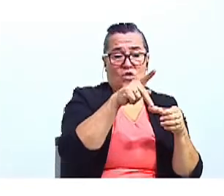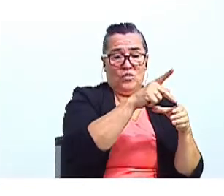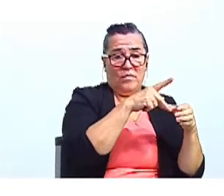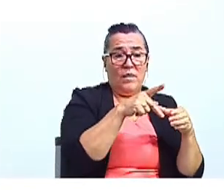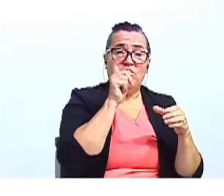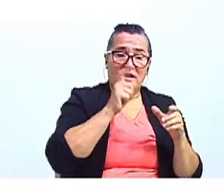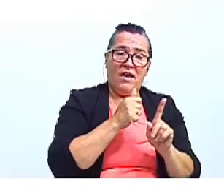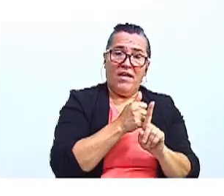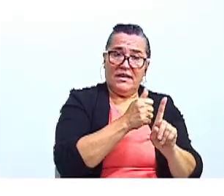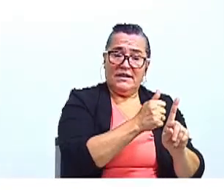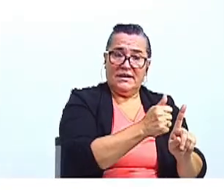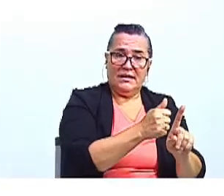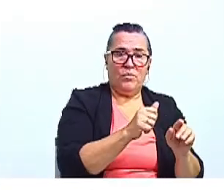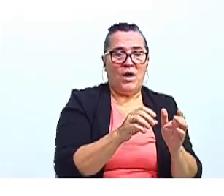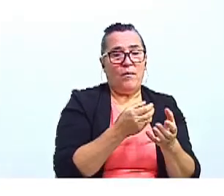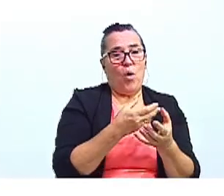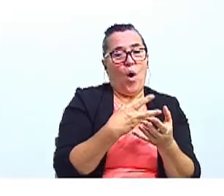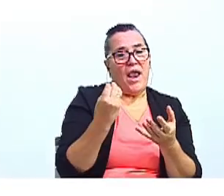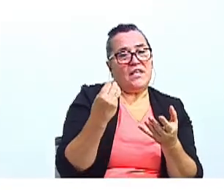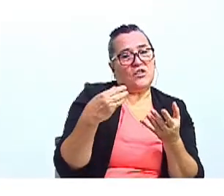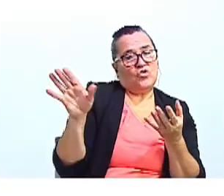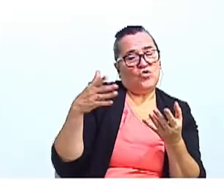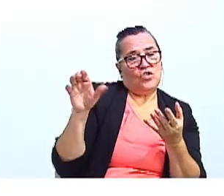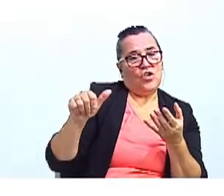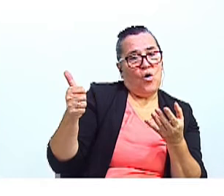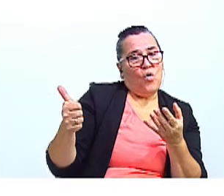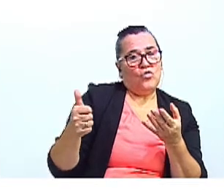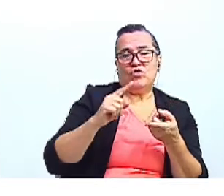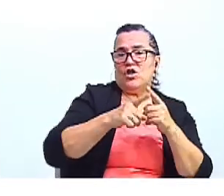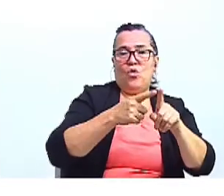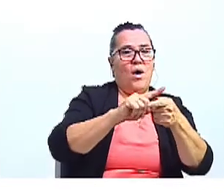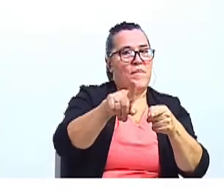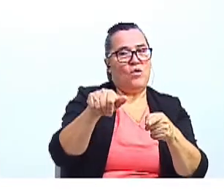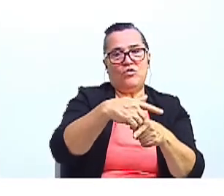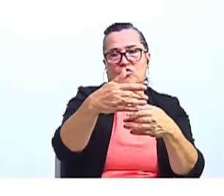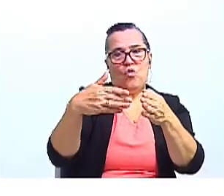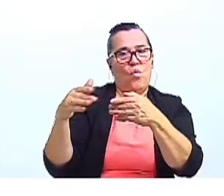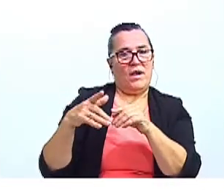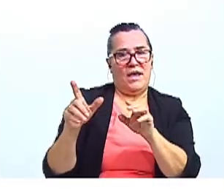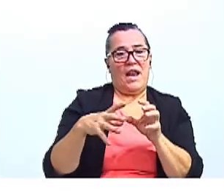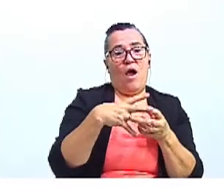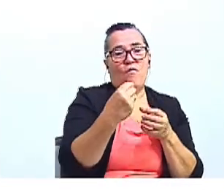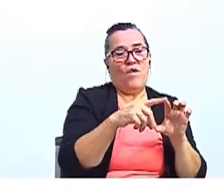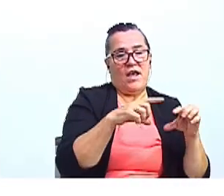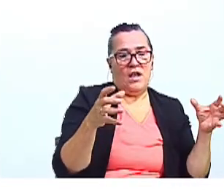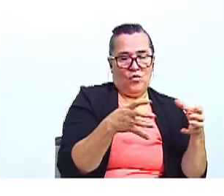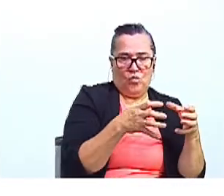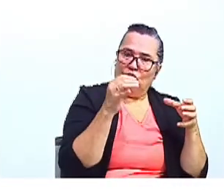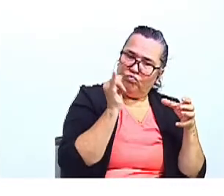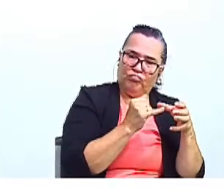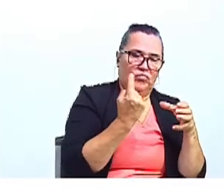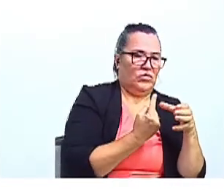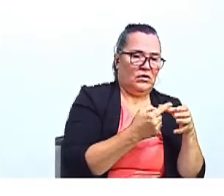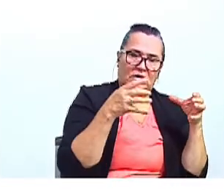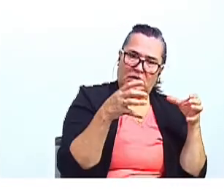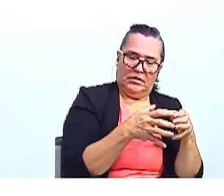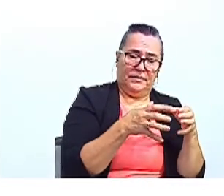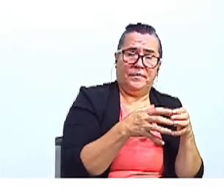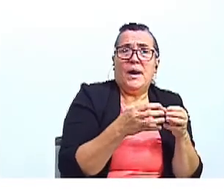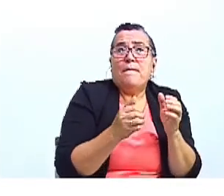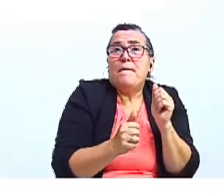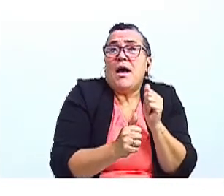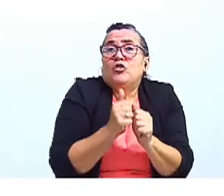follow, such as excluding others and not being friends with anyone outside the group. In most